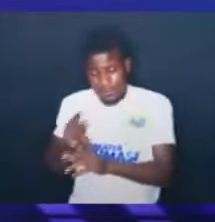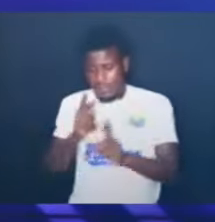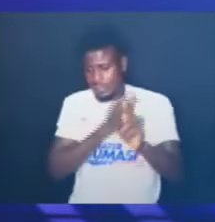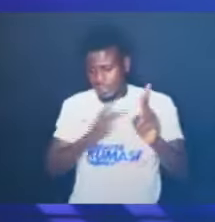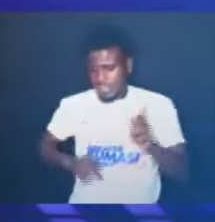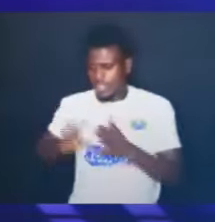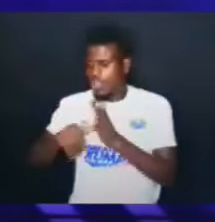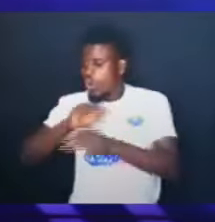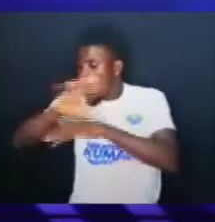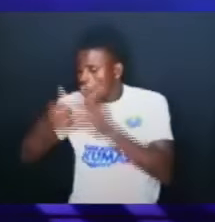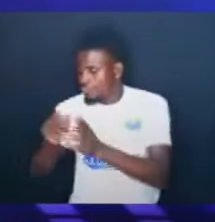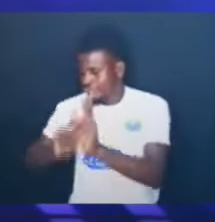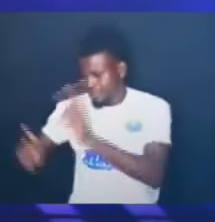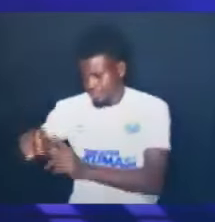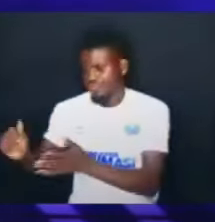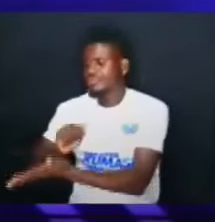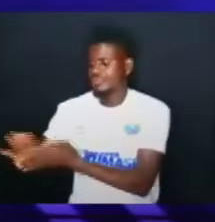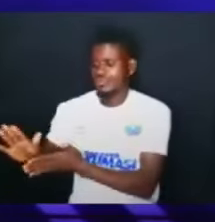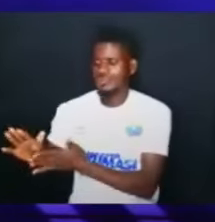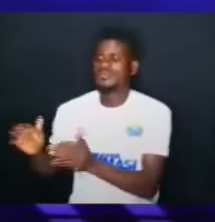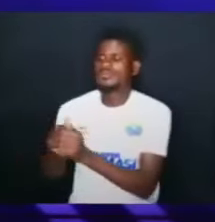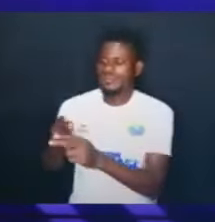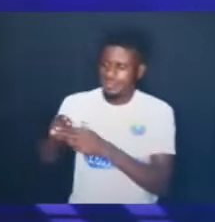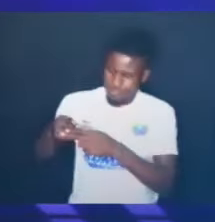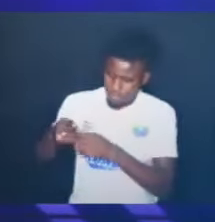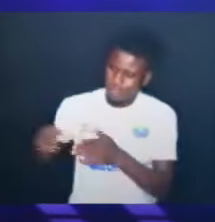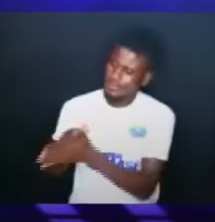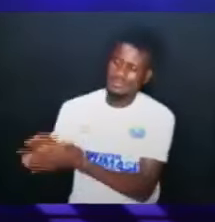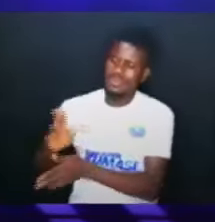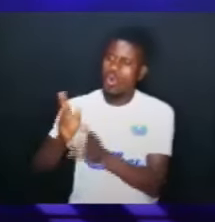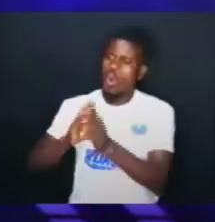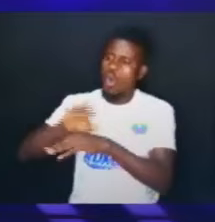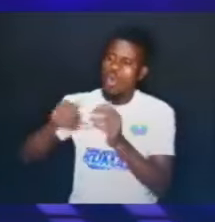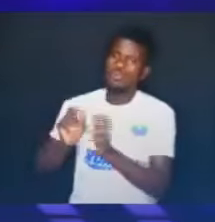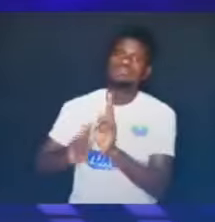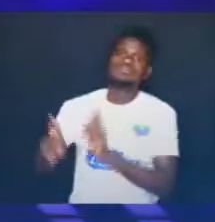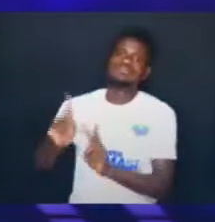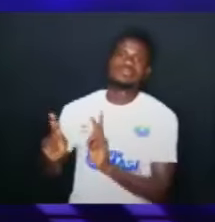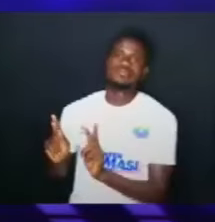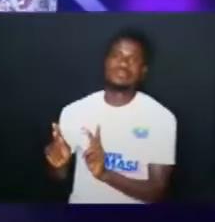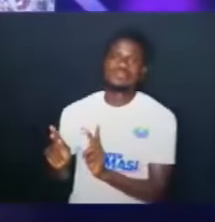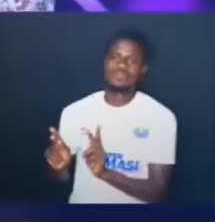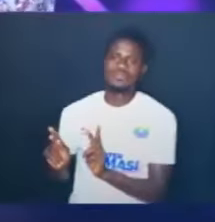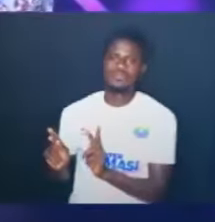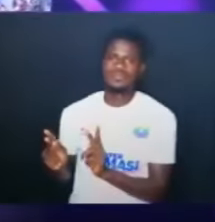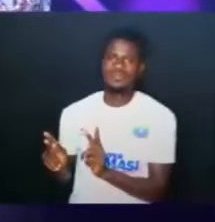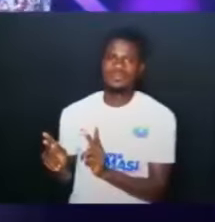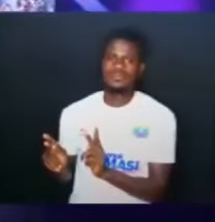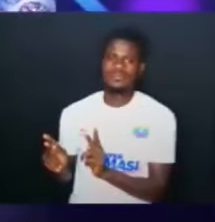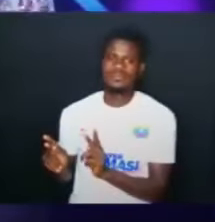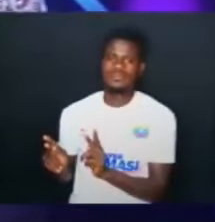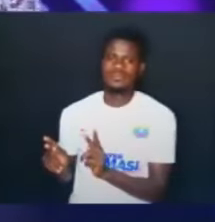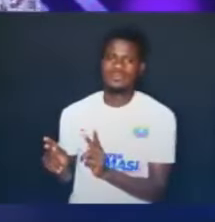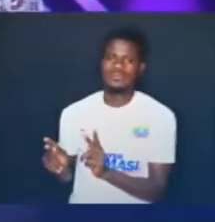all his people he totally destroyed with the sword. Now Amalek Agag na omanu nyina de odin krante